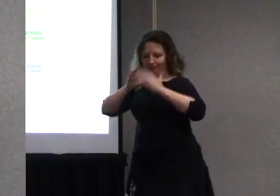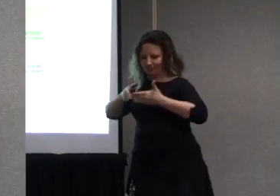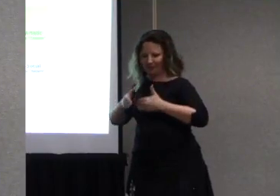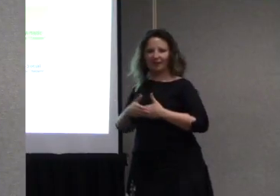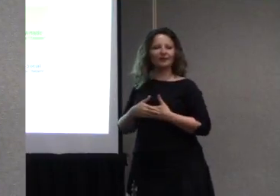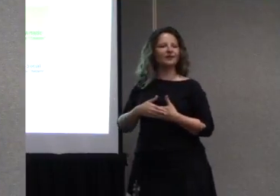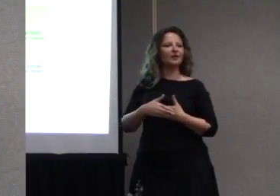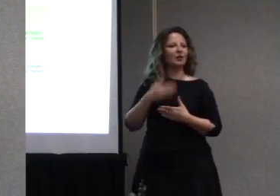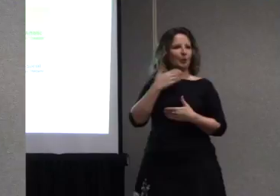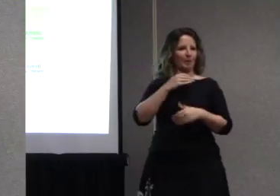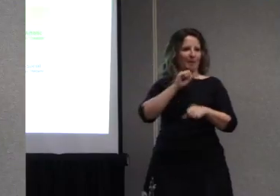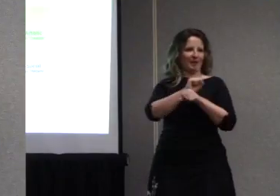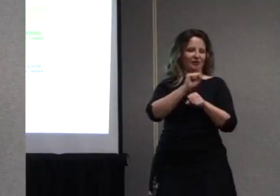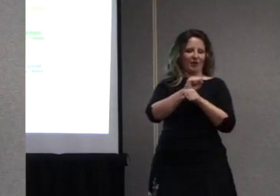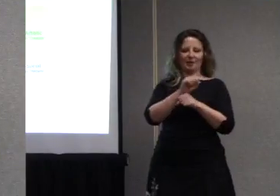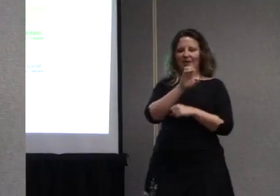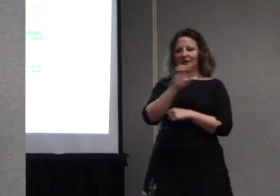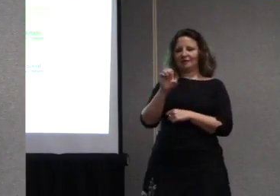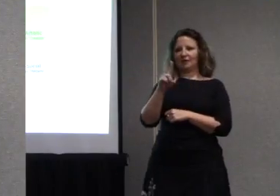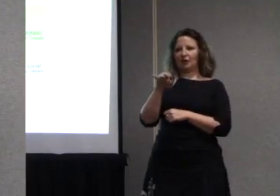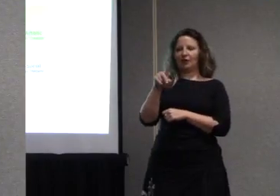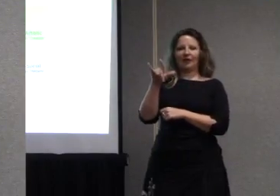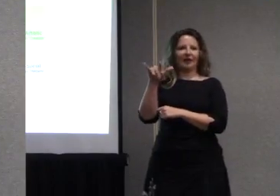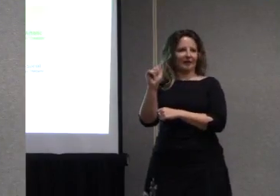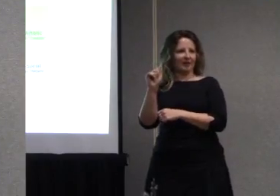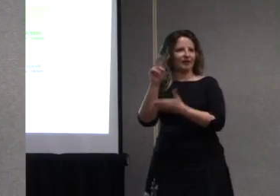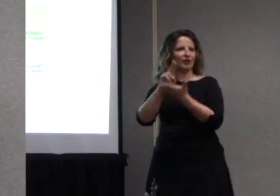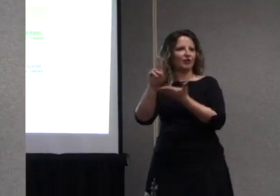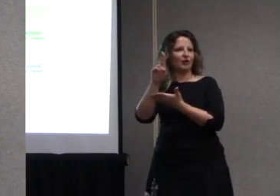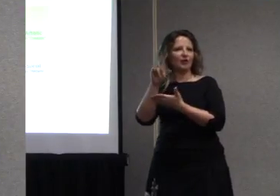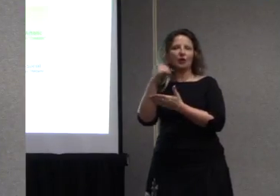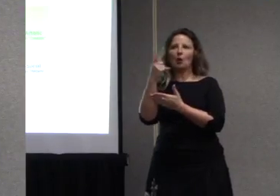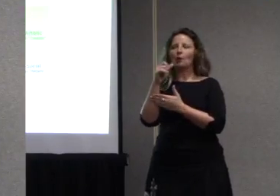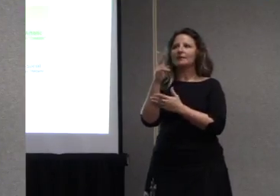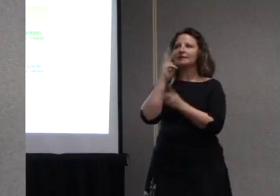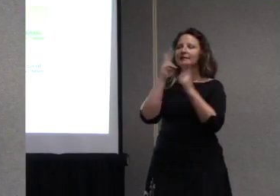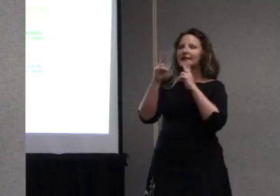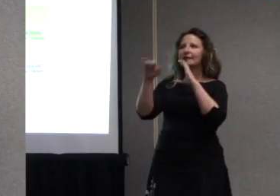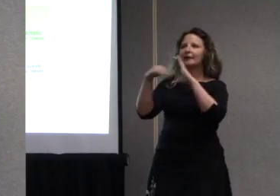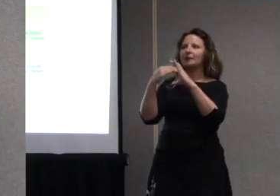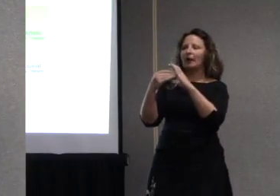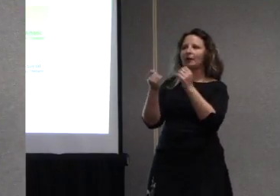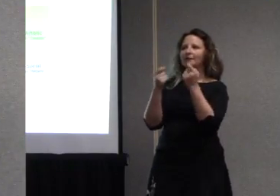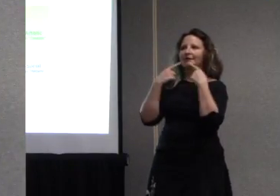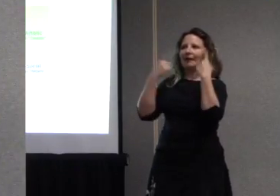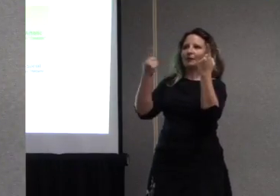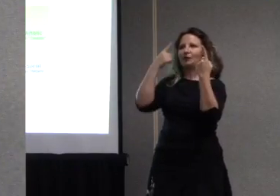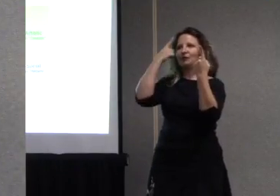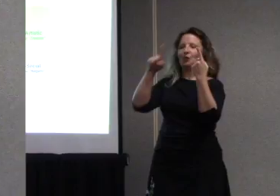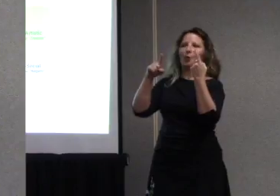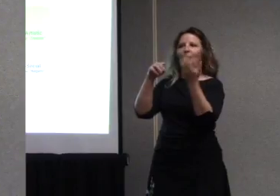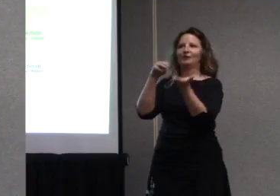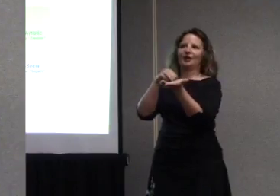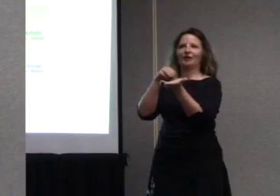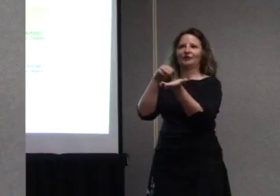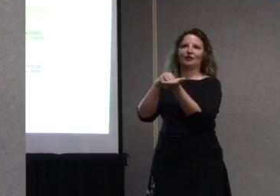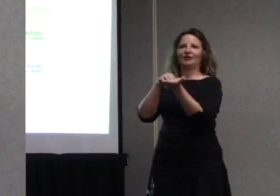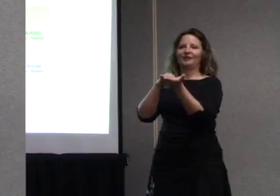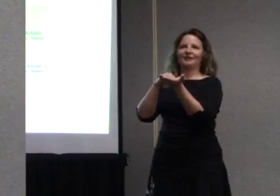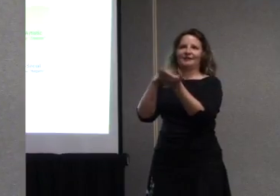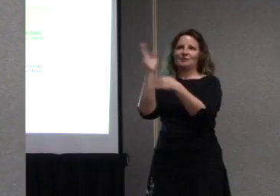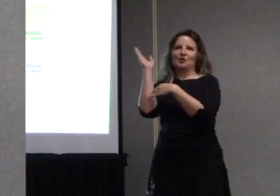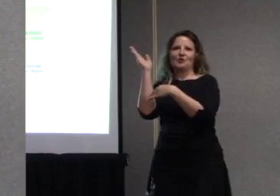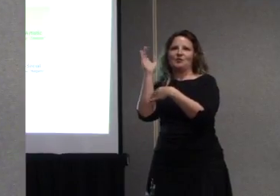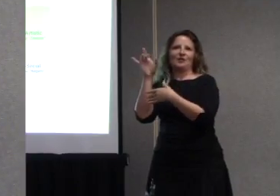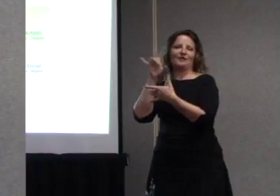thing. At East Carolina University, I get all these announcements of doctoral dissertations in